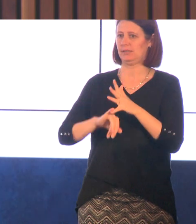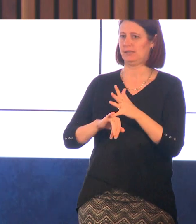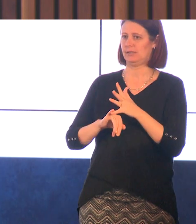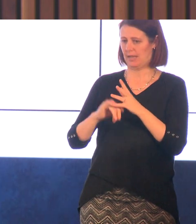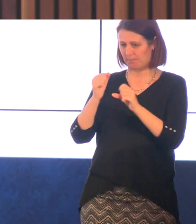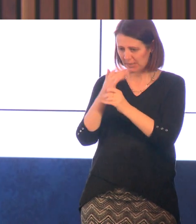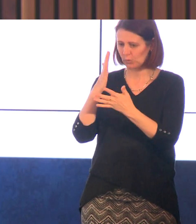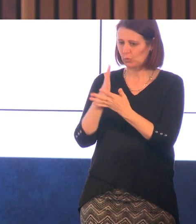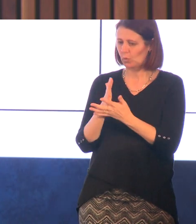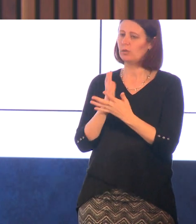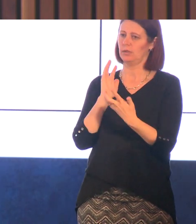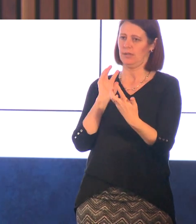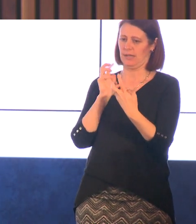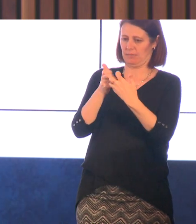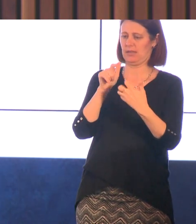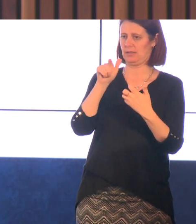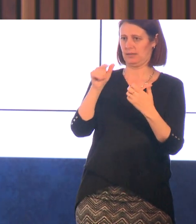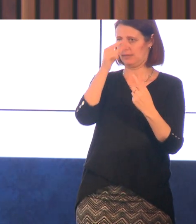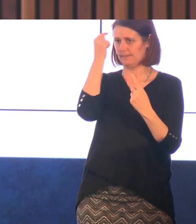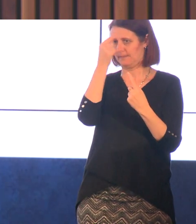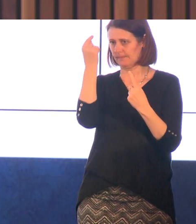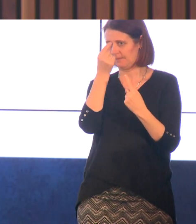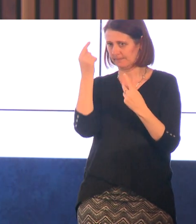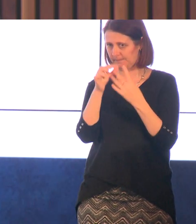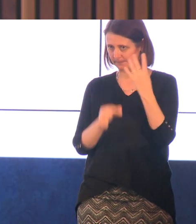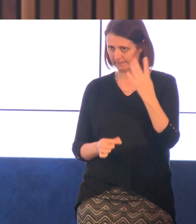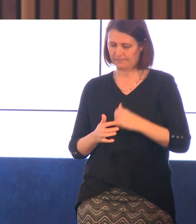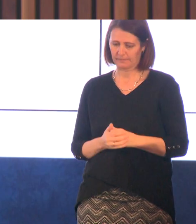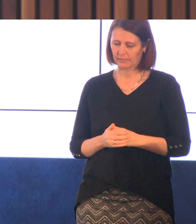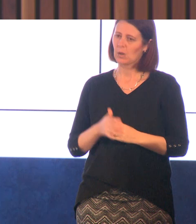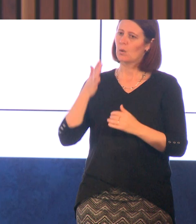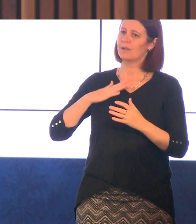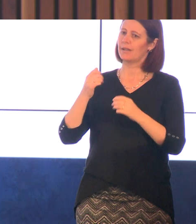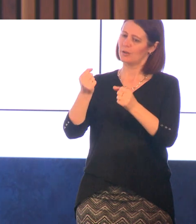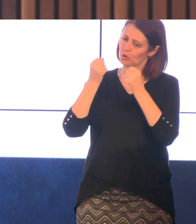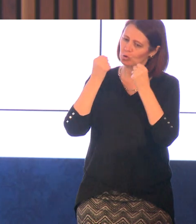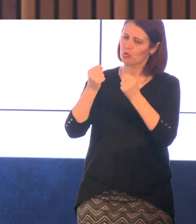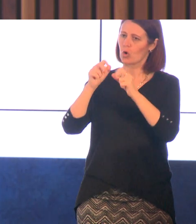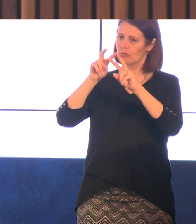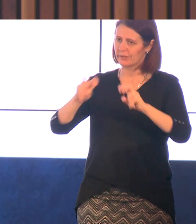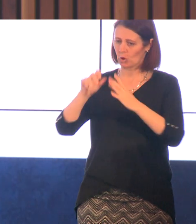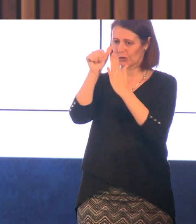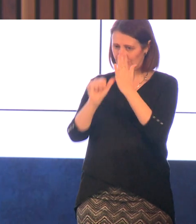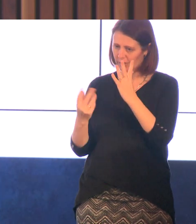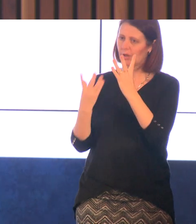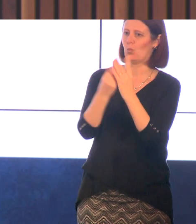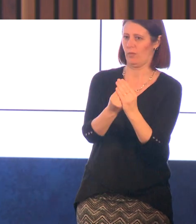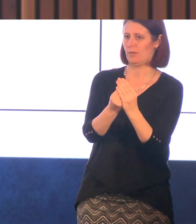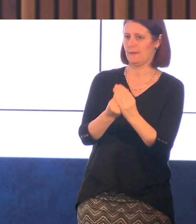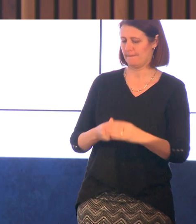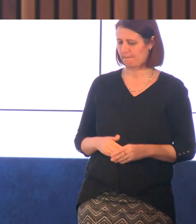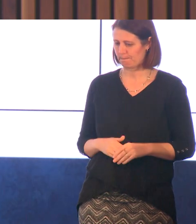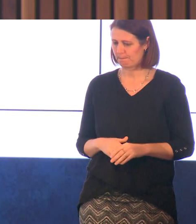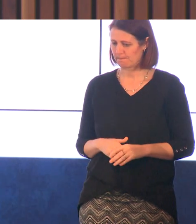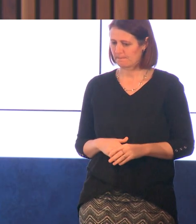and make sure it meets all its objectives. And we need a strong research agenda to go with it. I